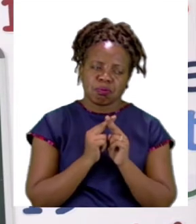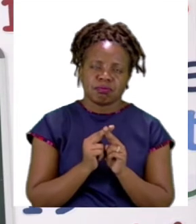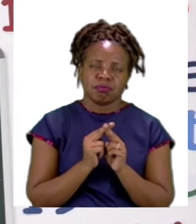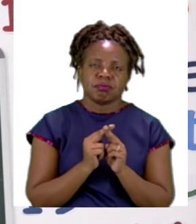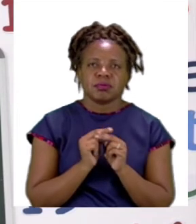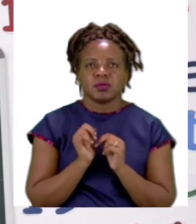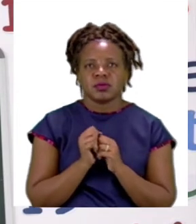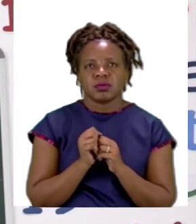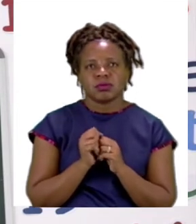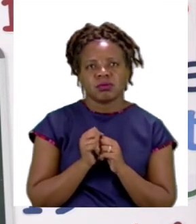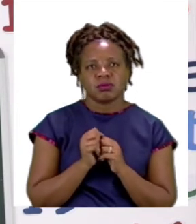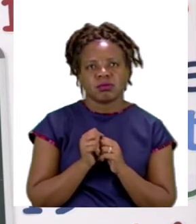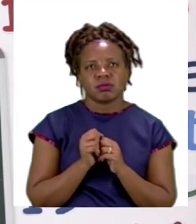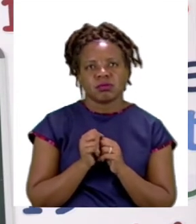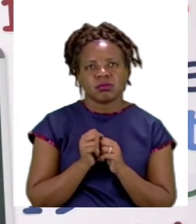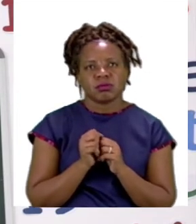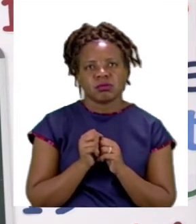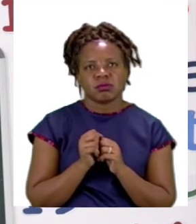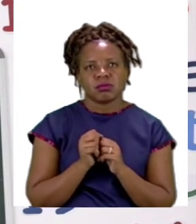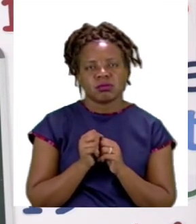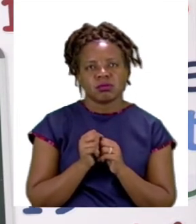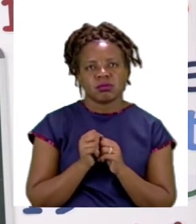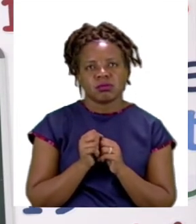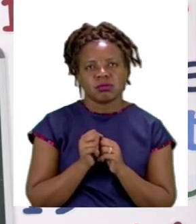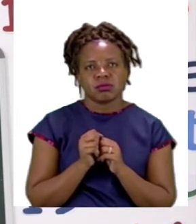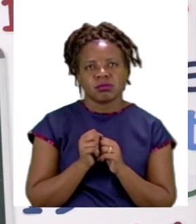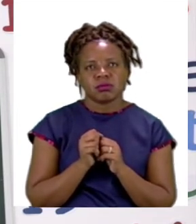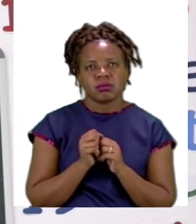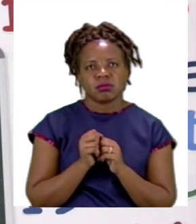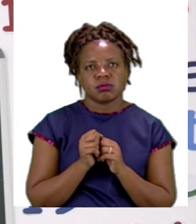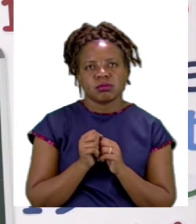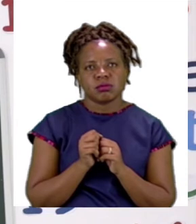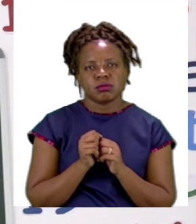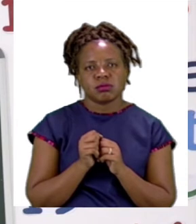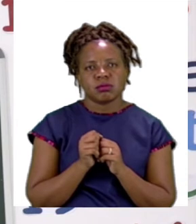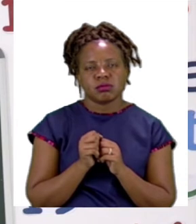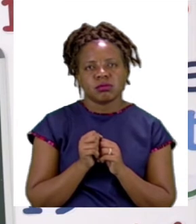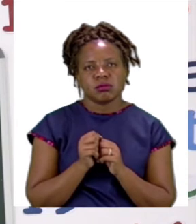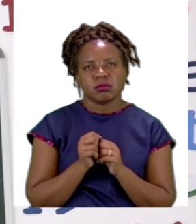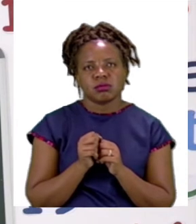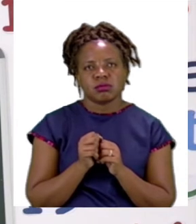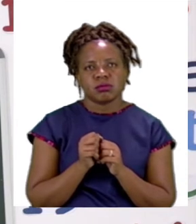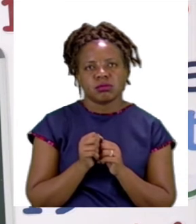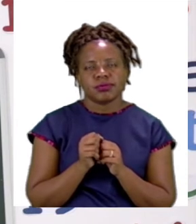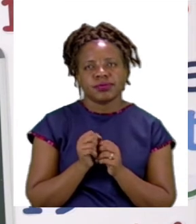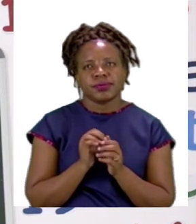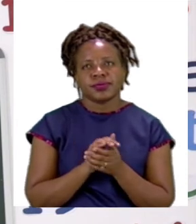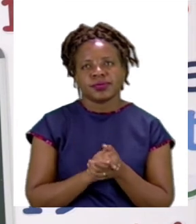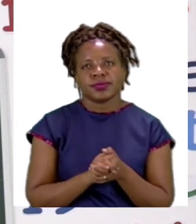10 will say, well, Mrs. Units, okay, I will give you